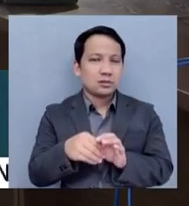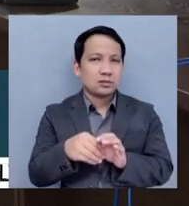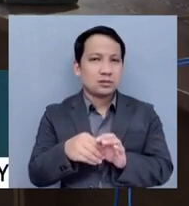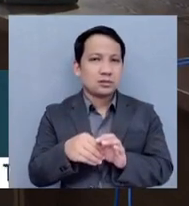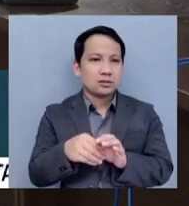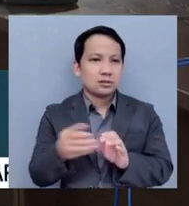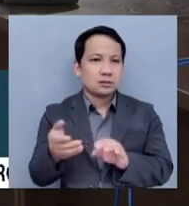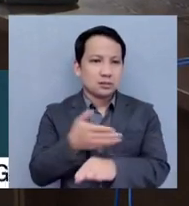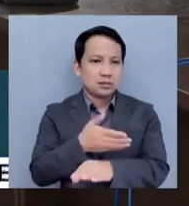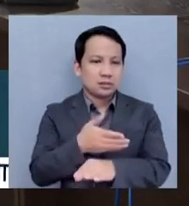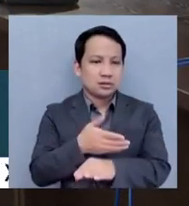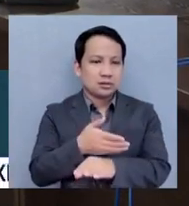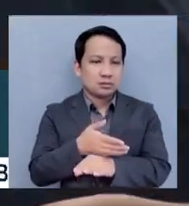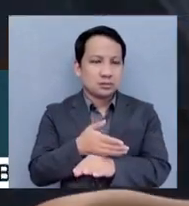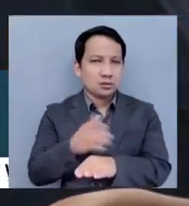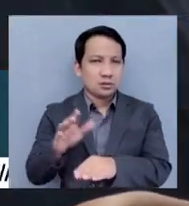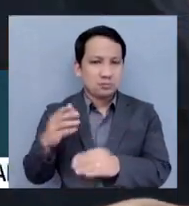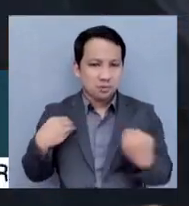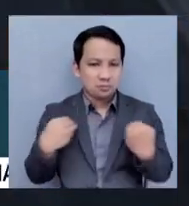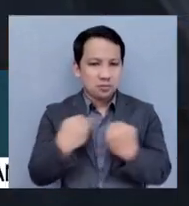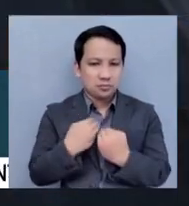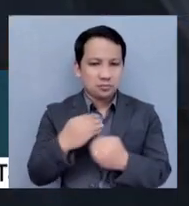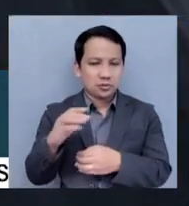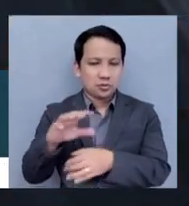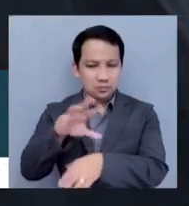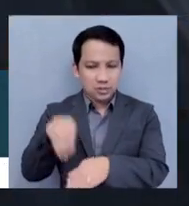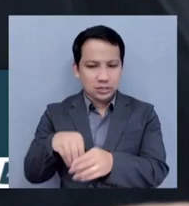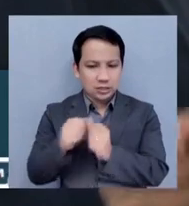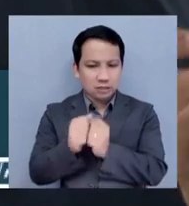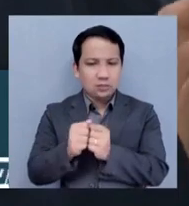the PNP officers and members were involved in the